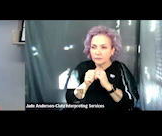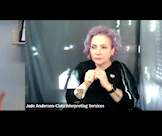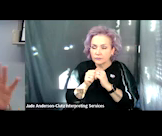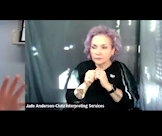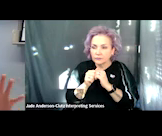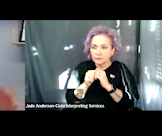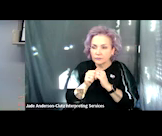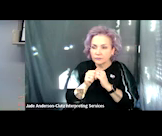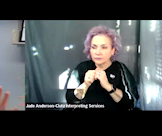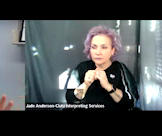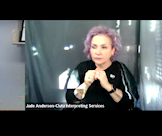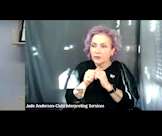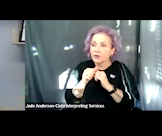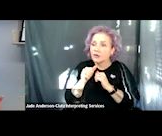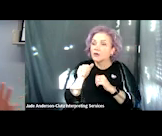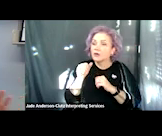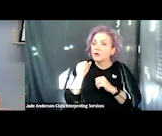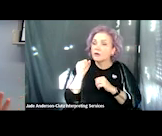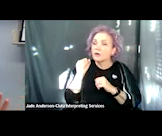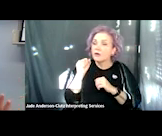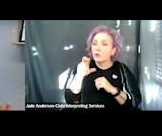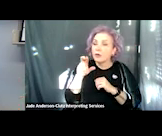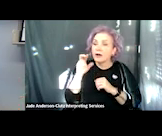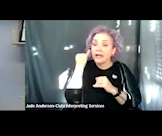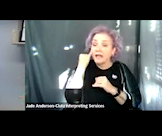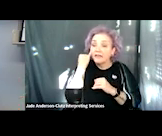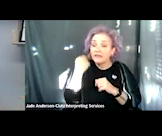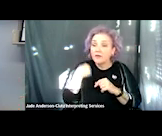in terms, not eating the neurons themselves, but sort of